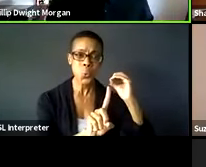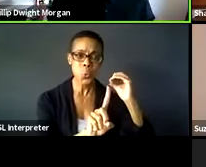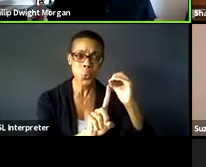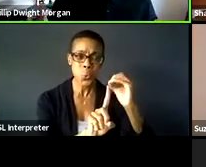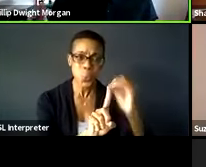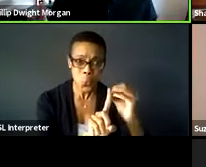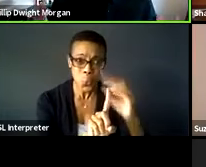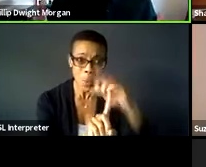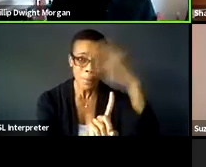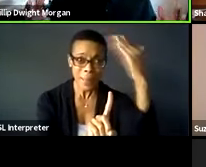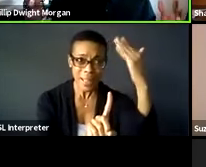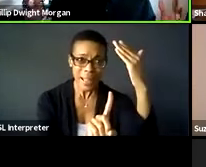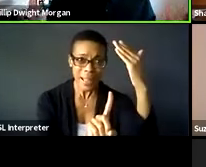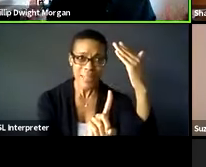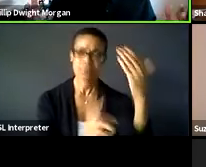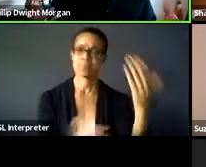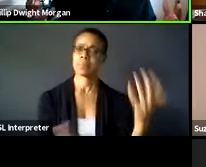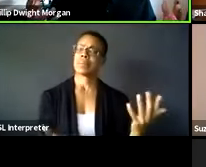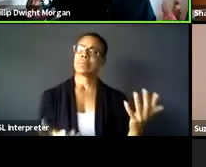to you is,